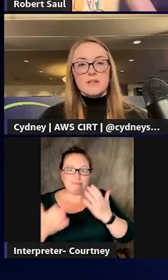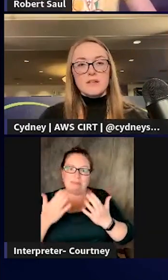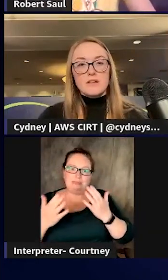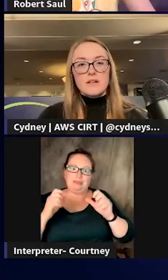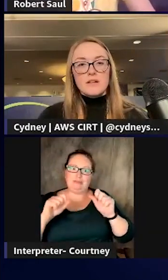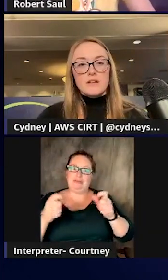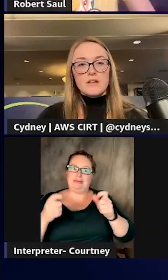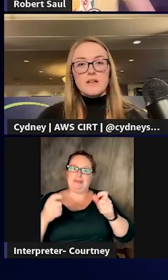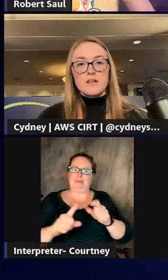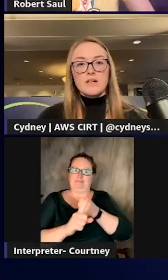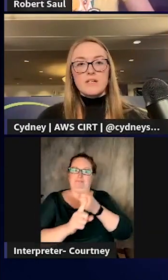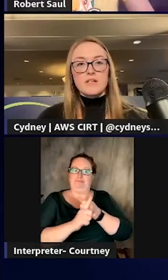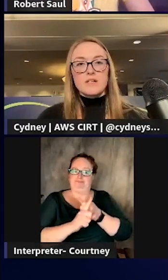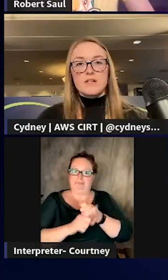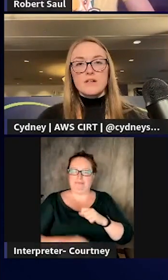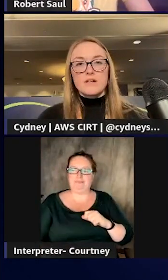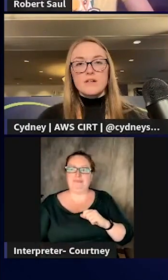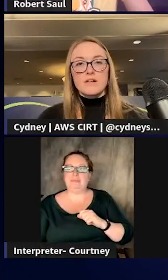going.